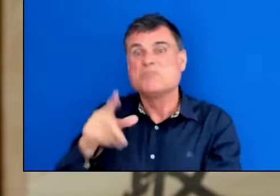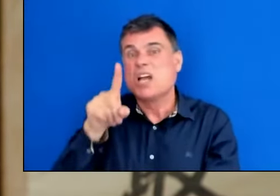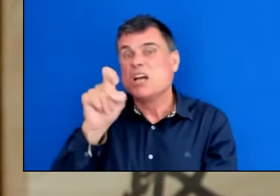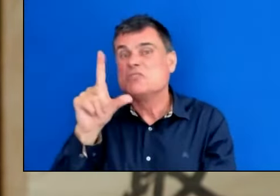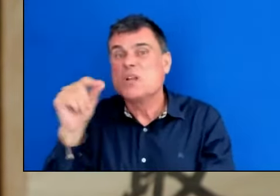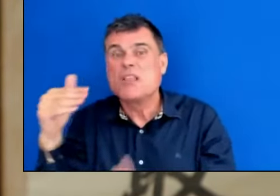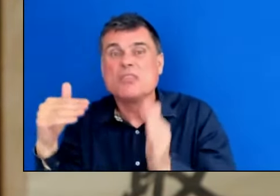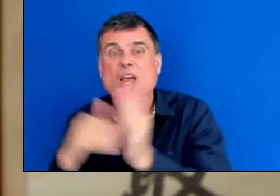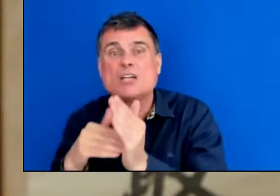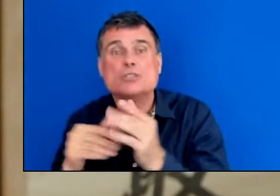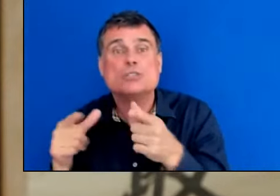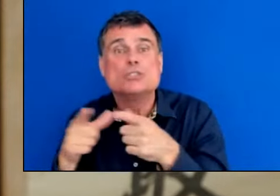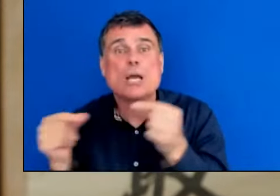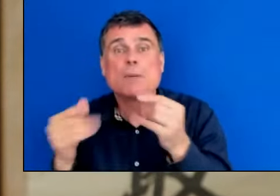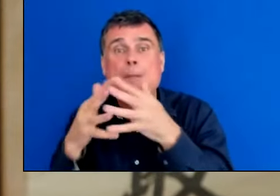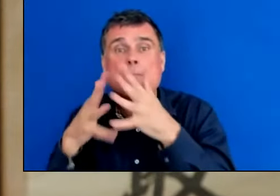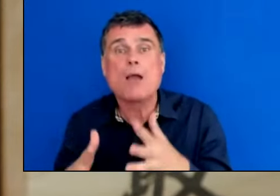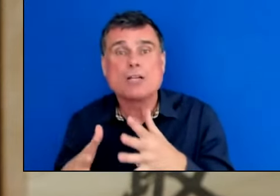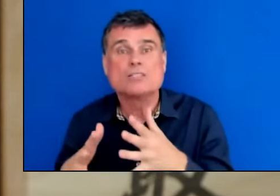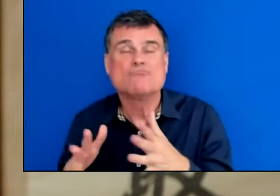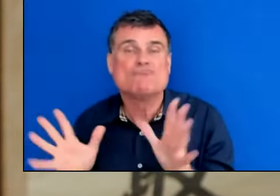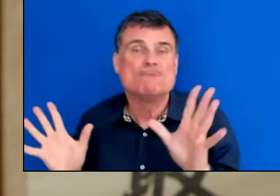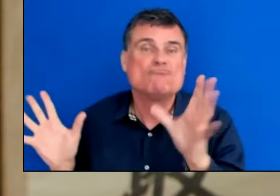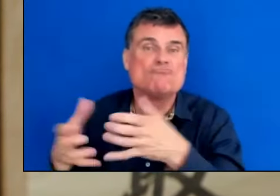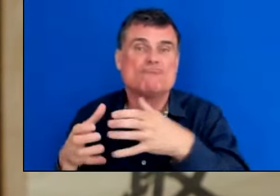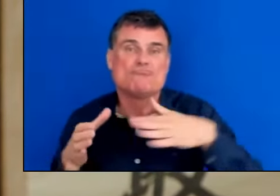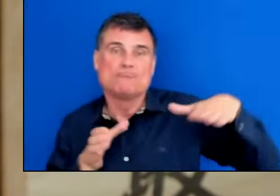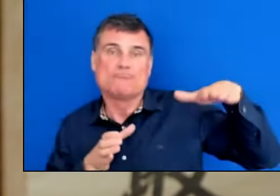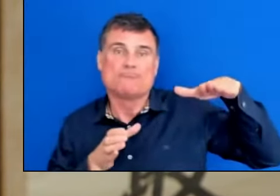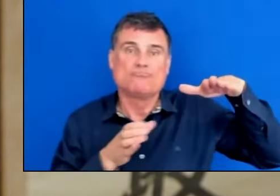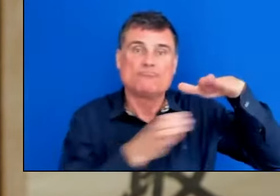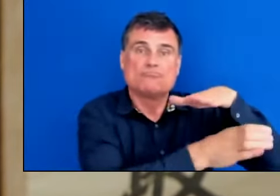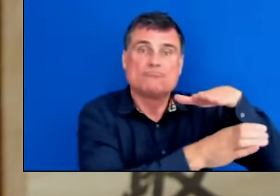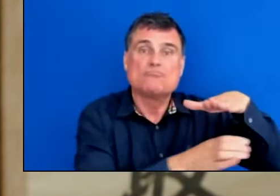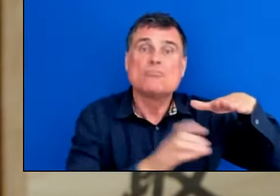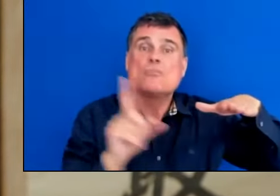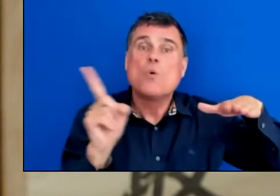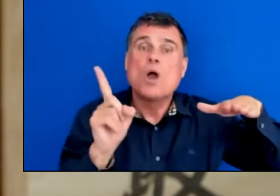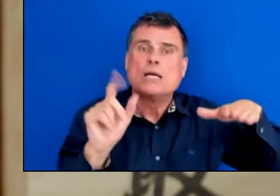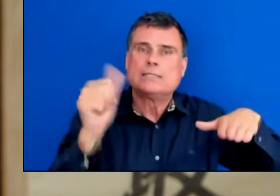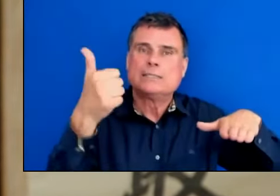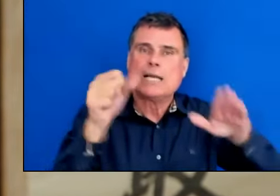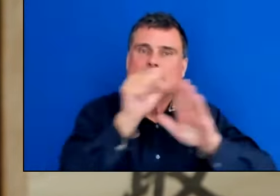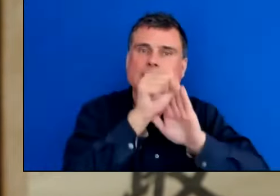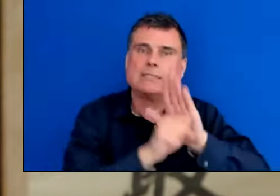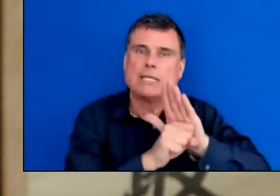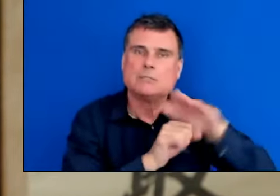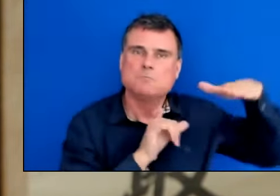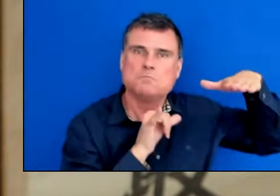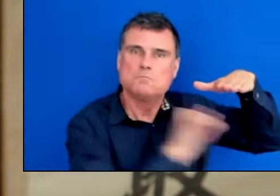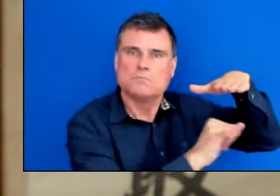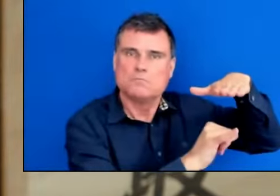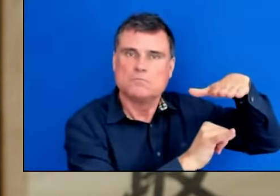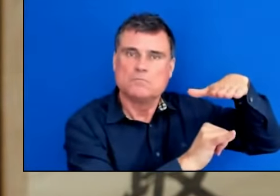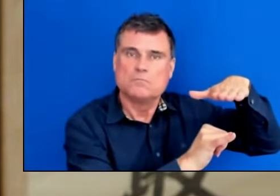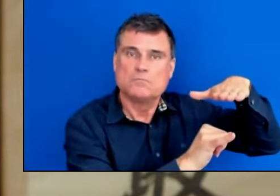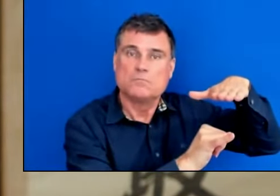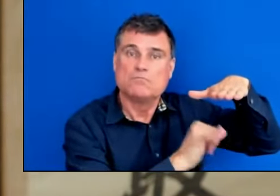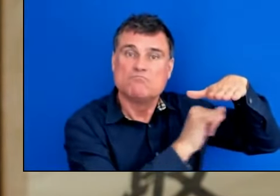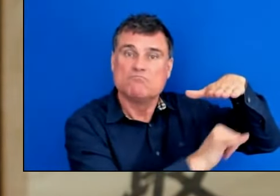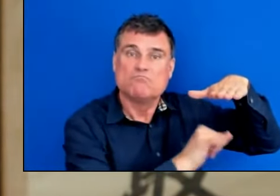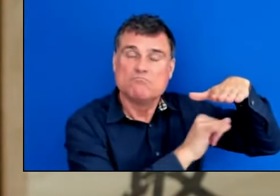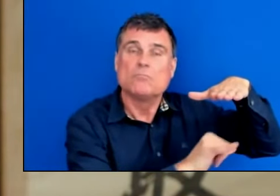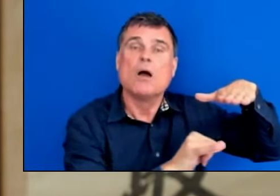Japanese Americans to internment camps in 10 different states. In